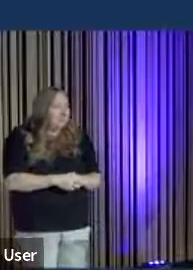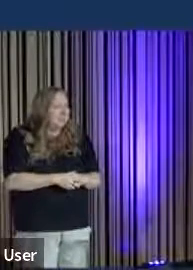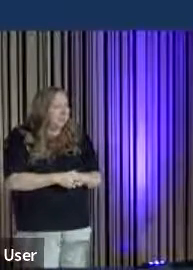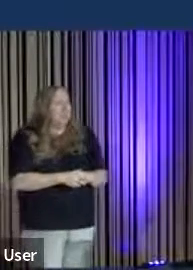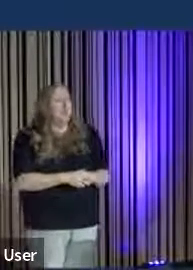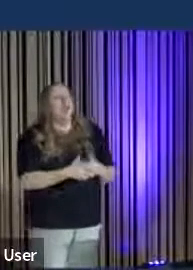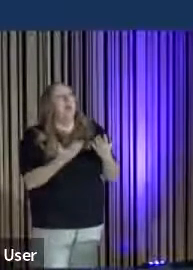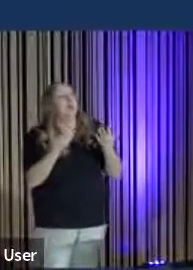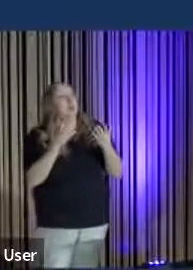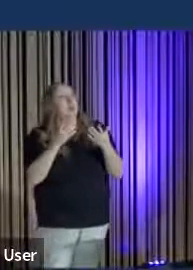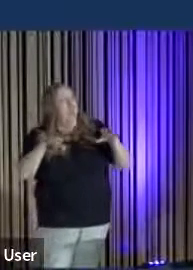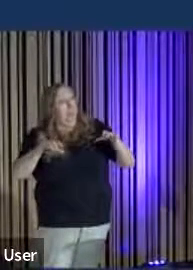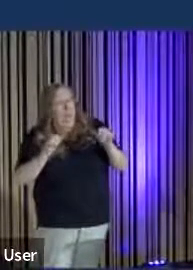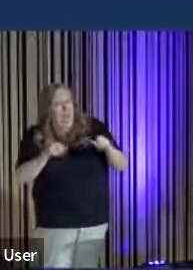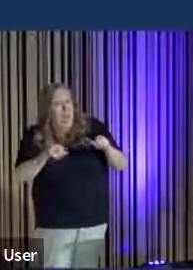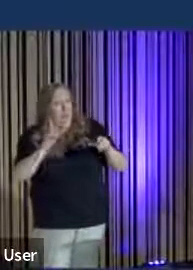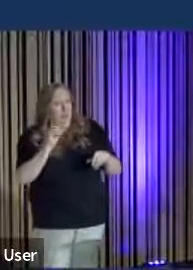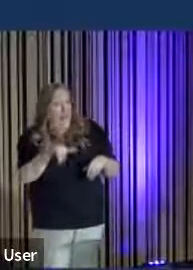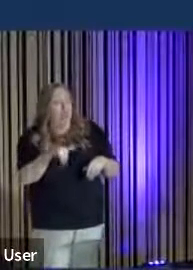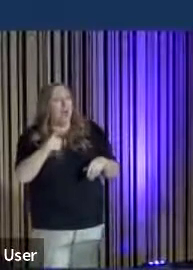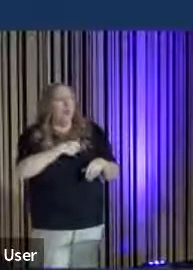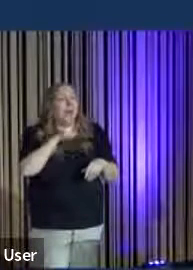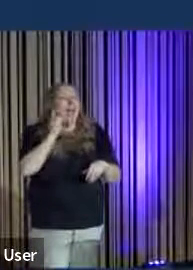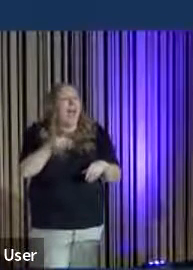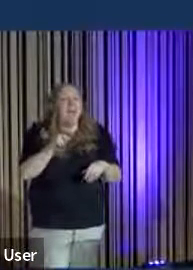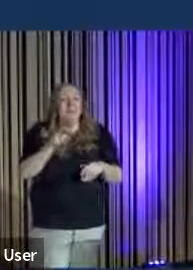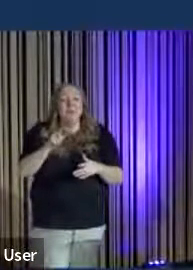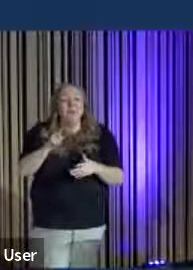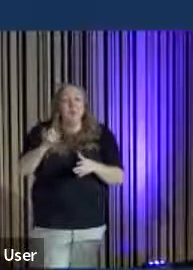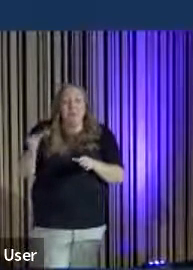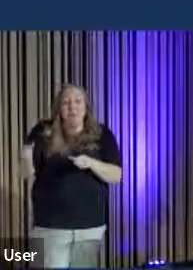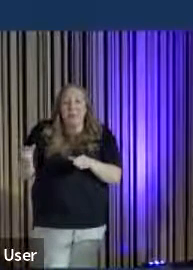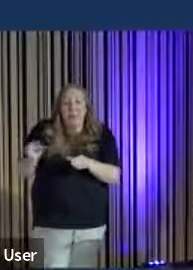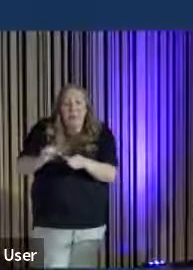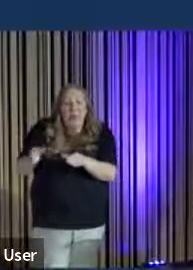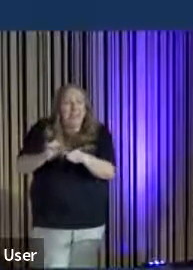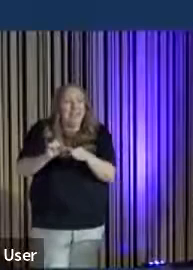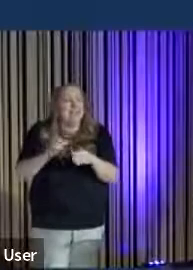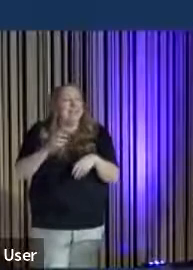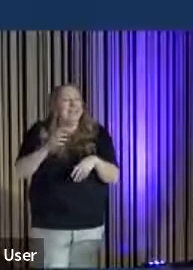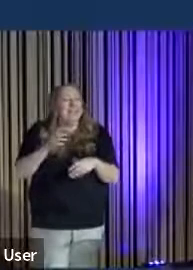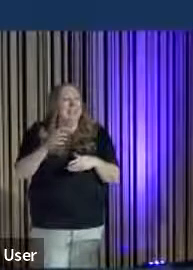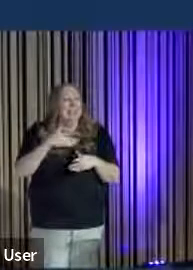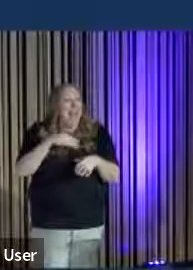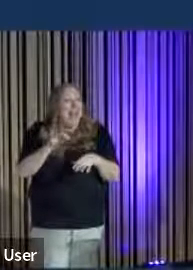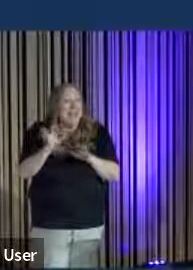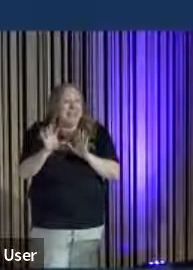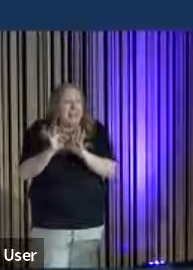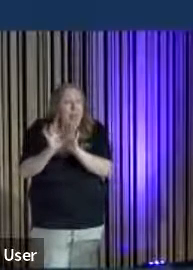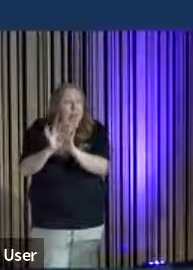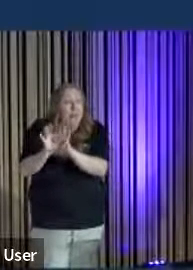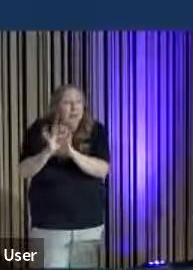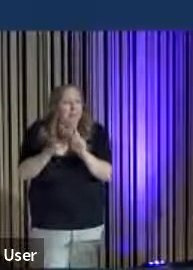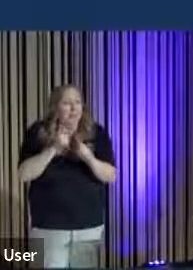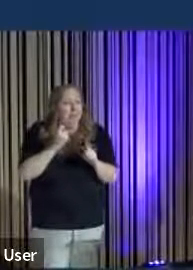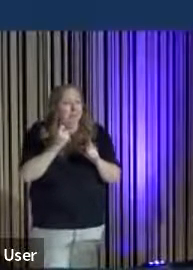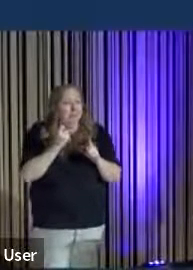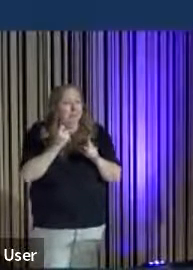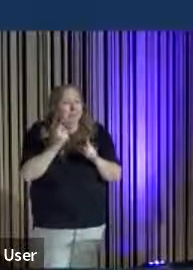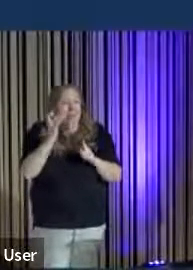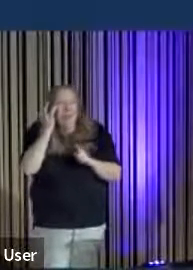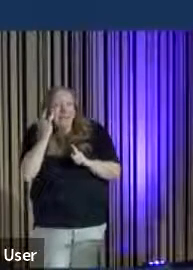sample the entire community, from the very smallest players, the viruses, through to the bacteria, the